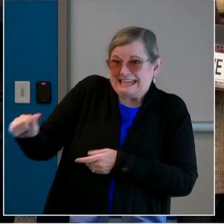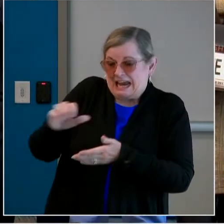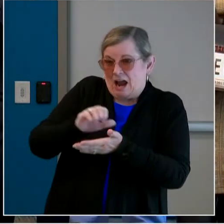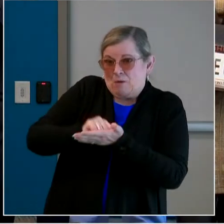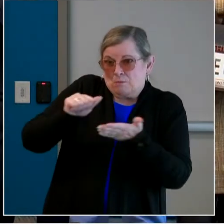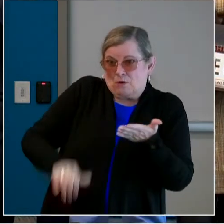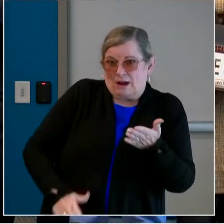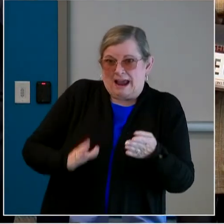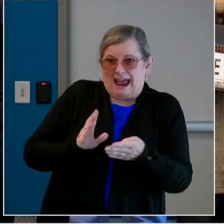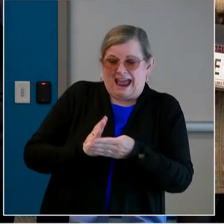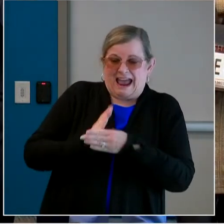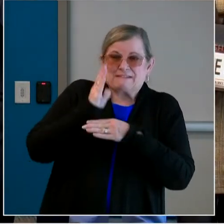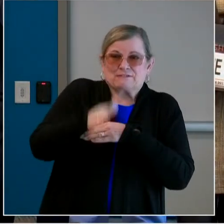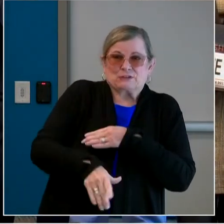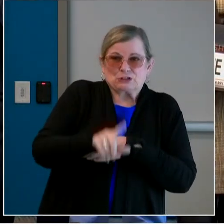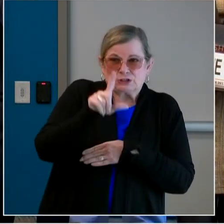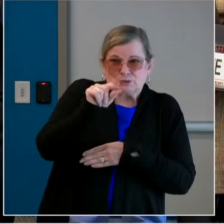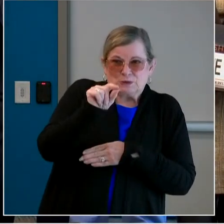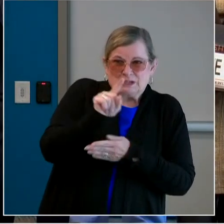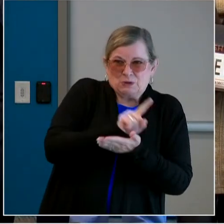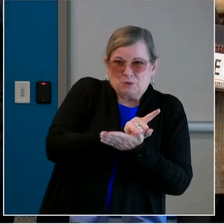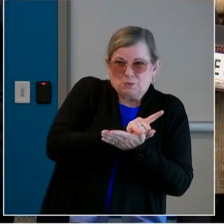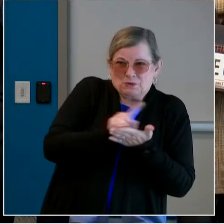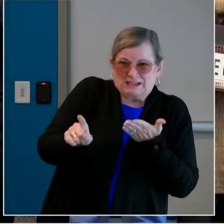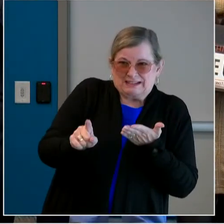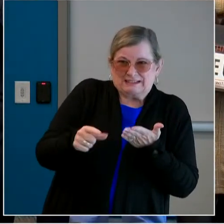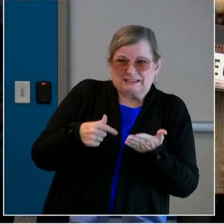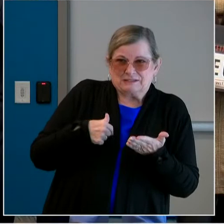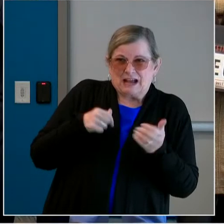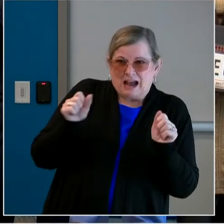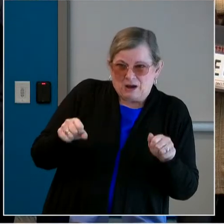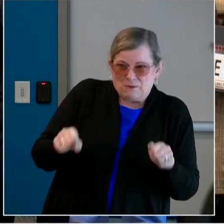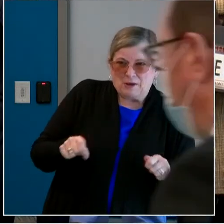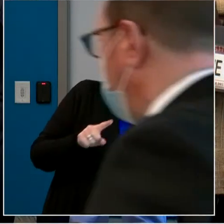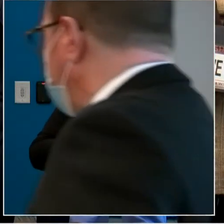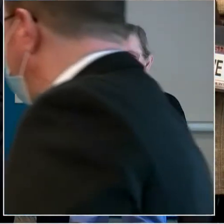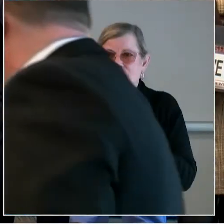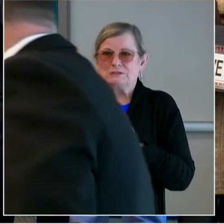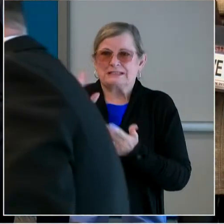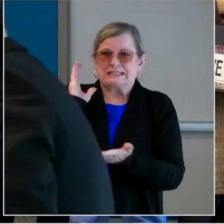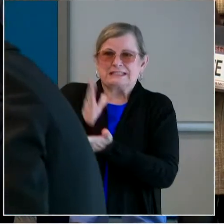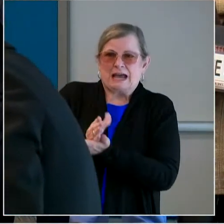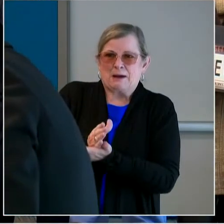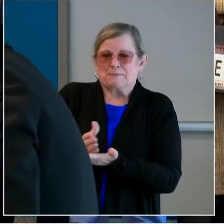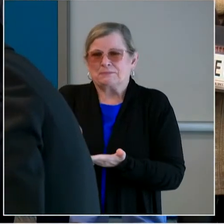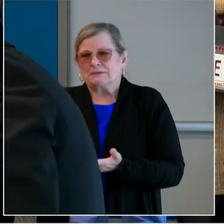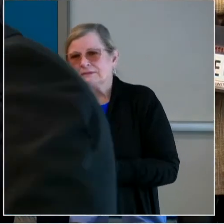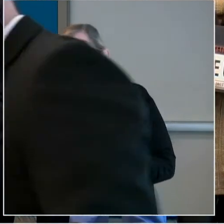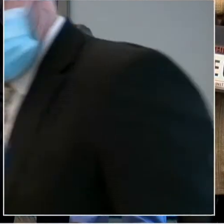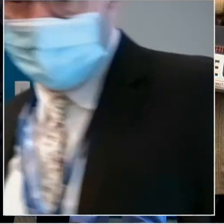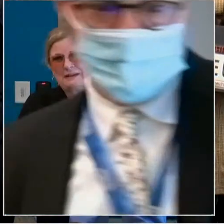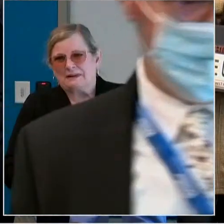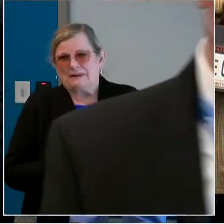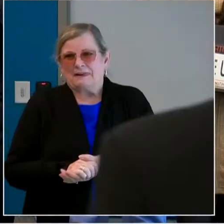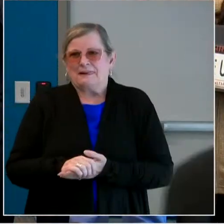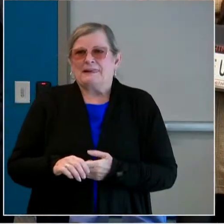I was able to defeat that, and it was rejected in the House and the Senate.